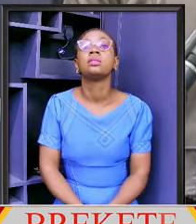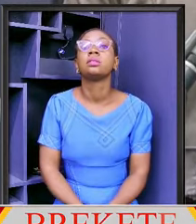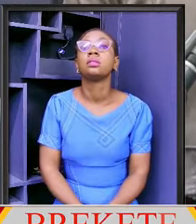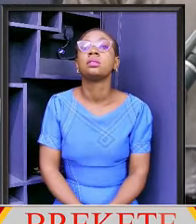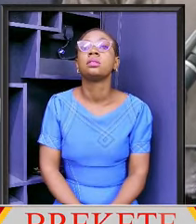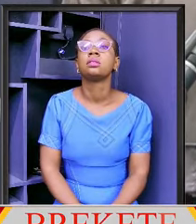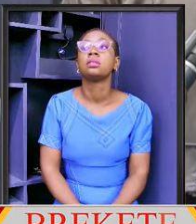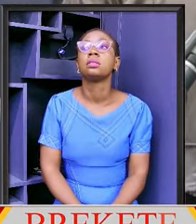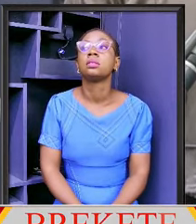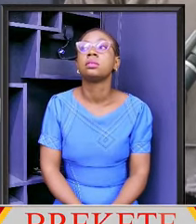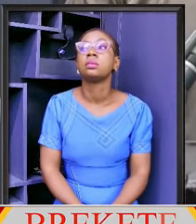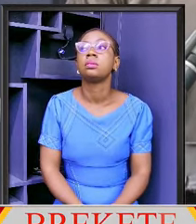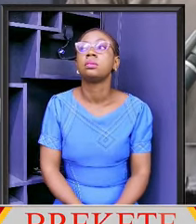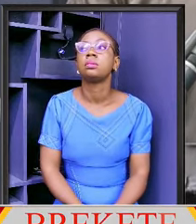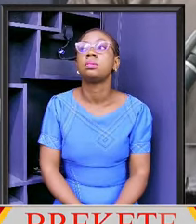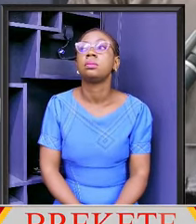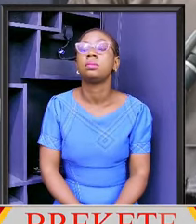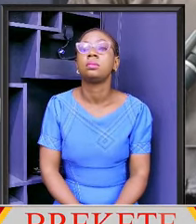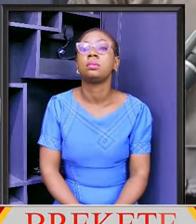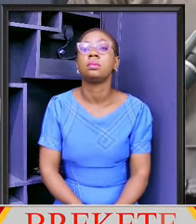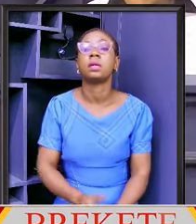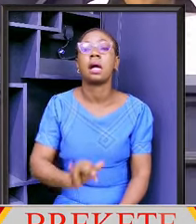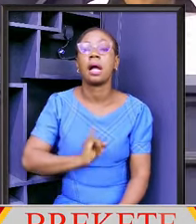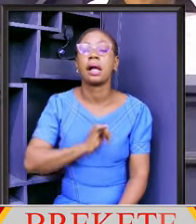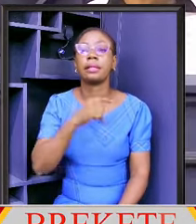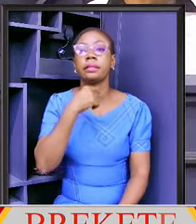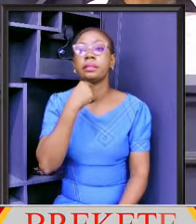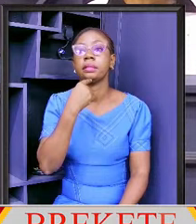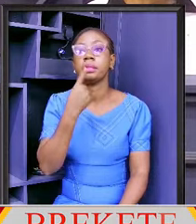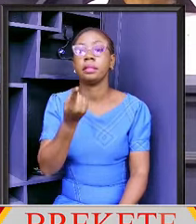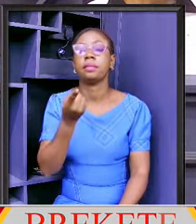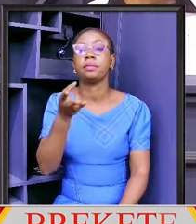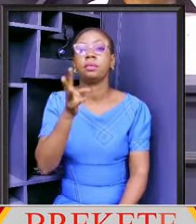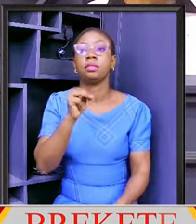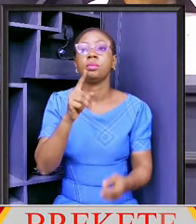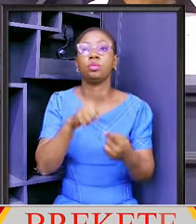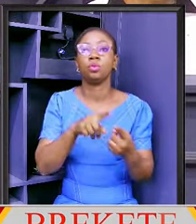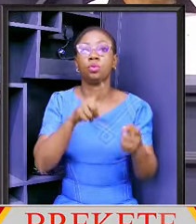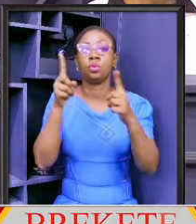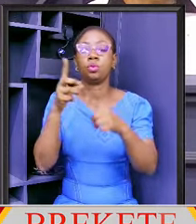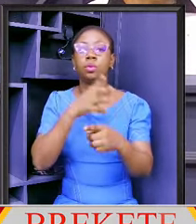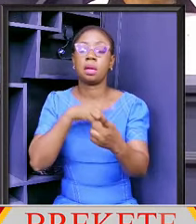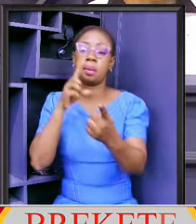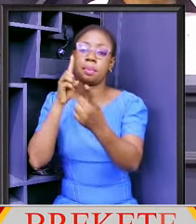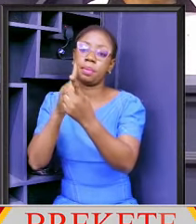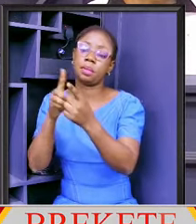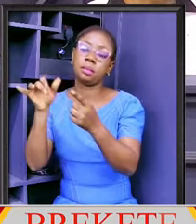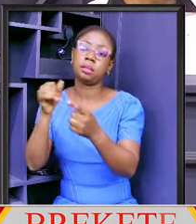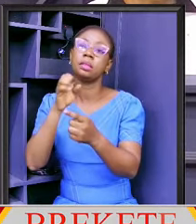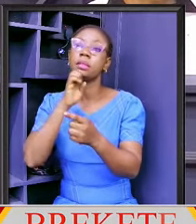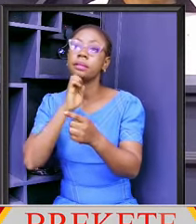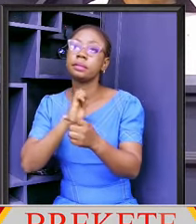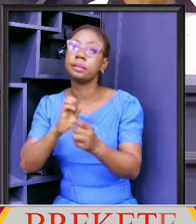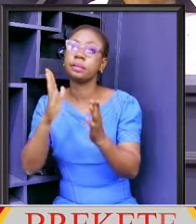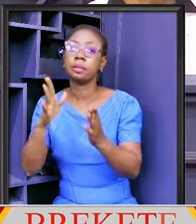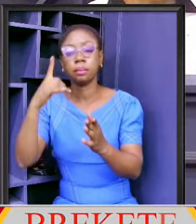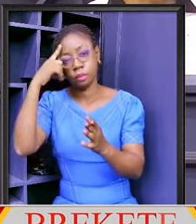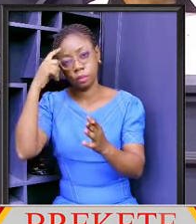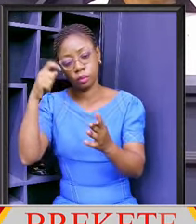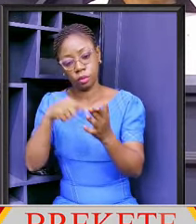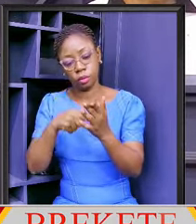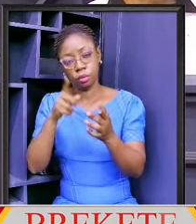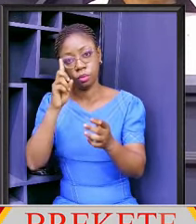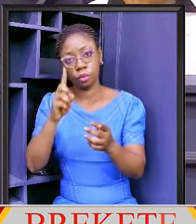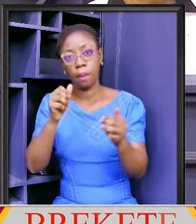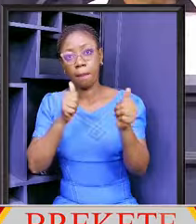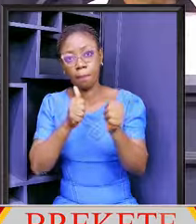Reverend Dongo, he never come back. But Shebi, I talk, say, may them go meet their elders. They never because come. This one passed their power.